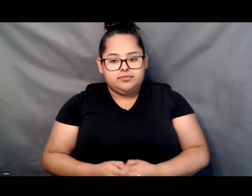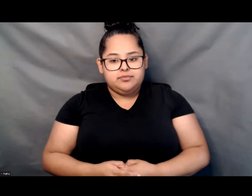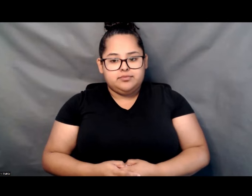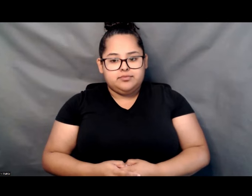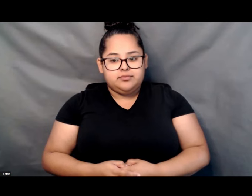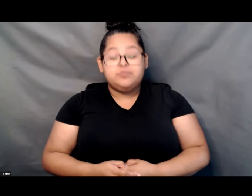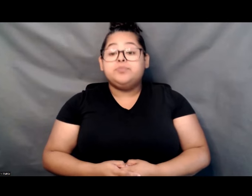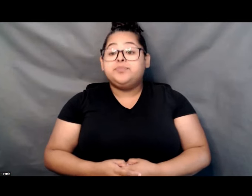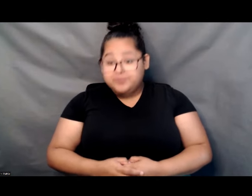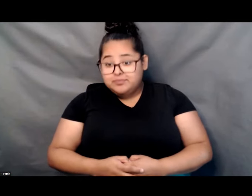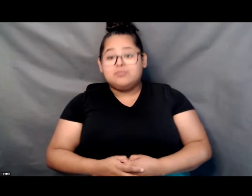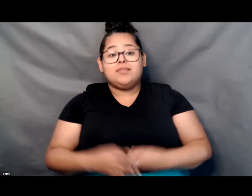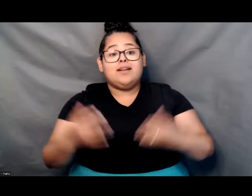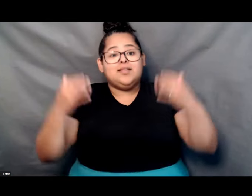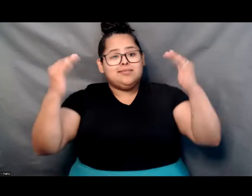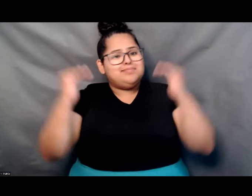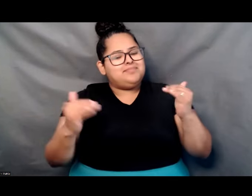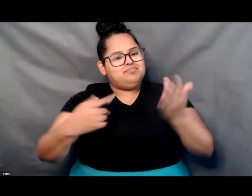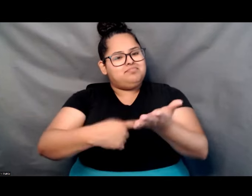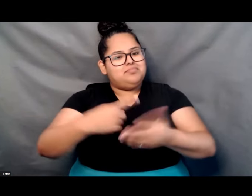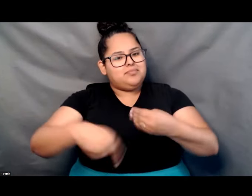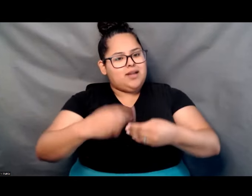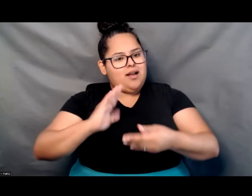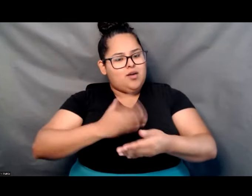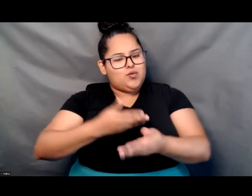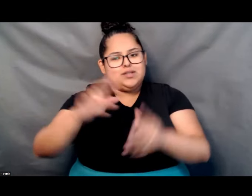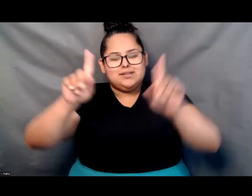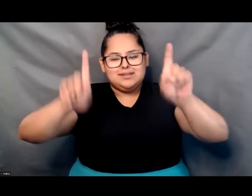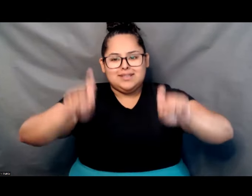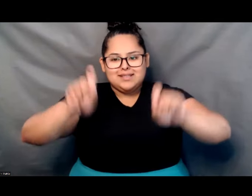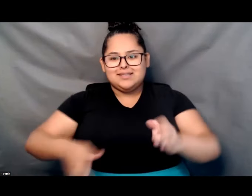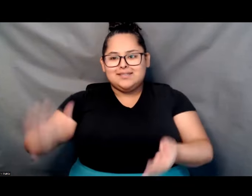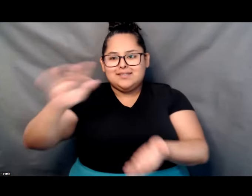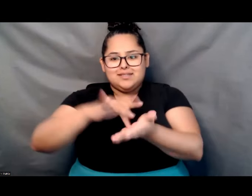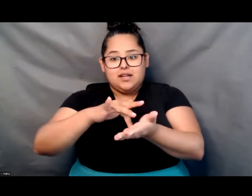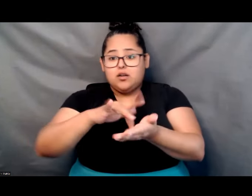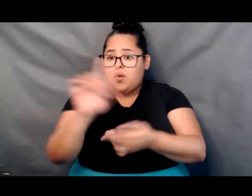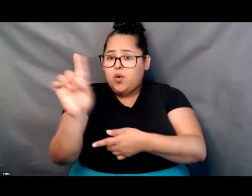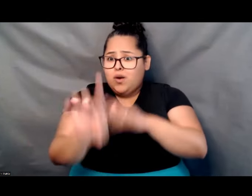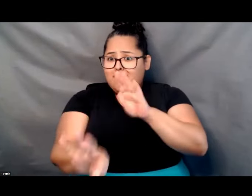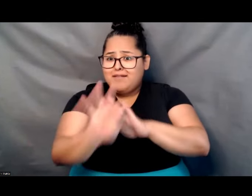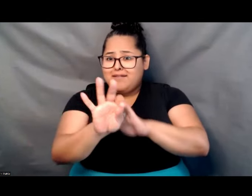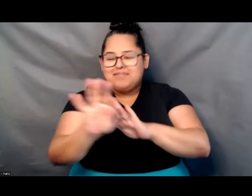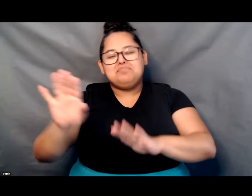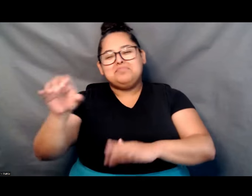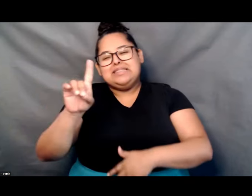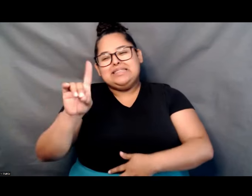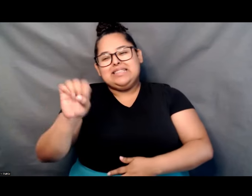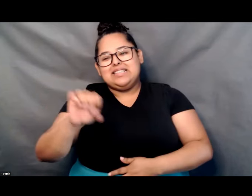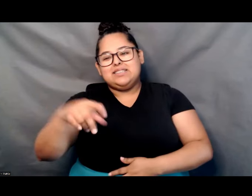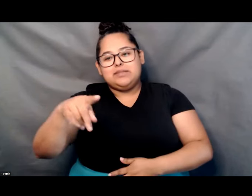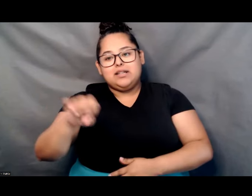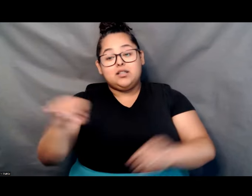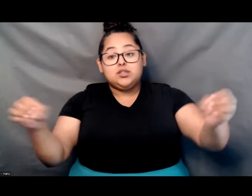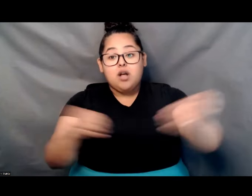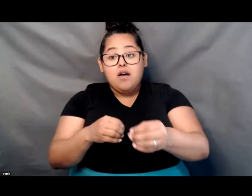So next we're going to talk about our testing center. So our testing center is actually located in our office. Our testing